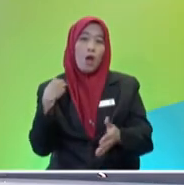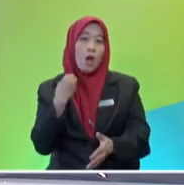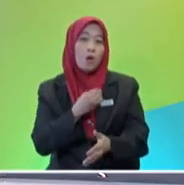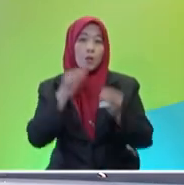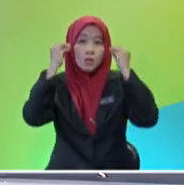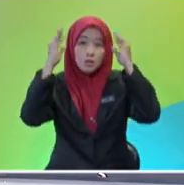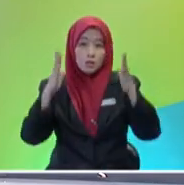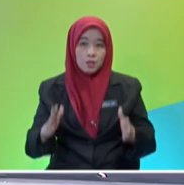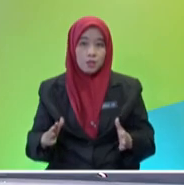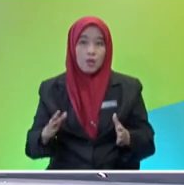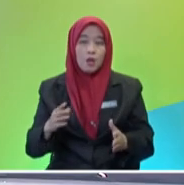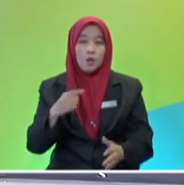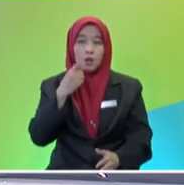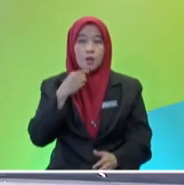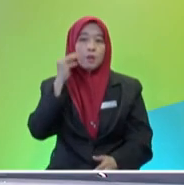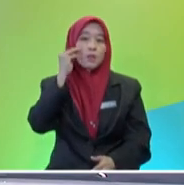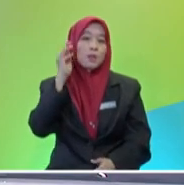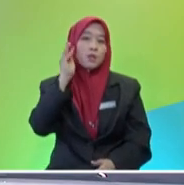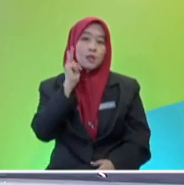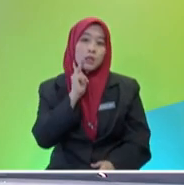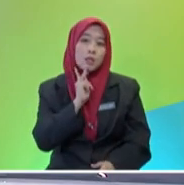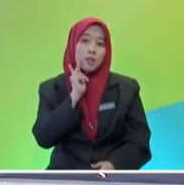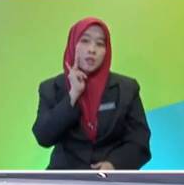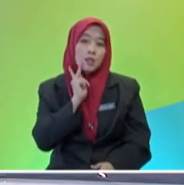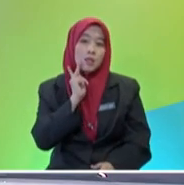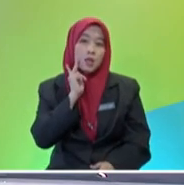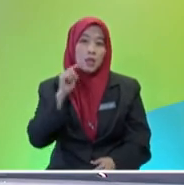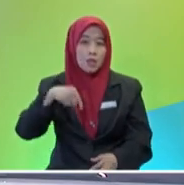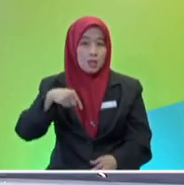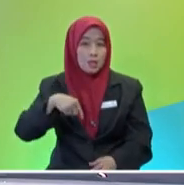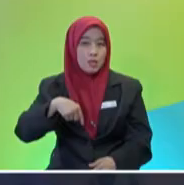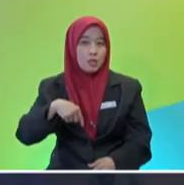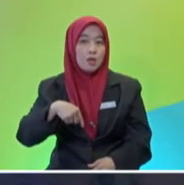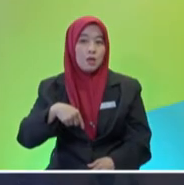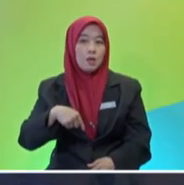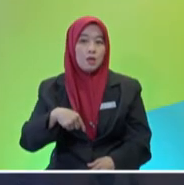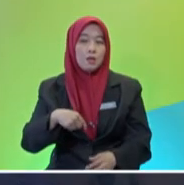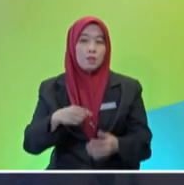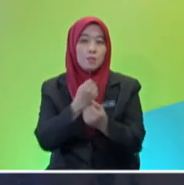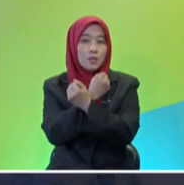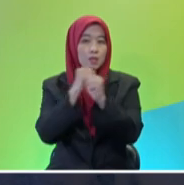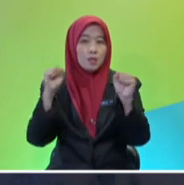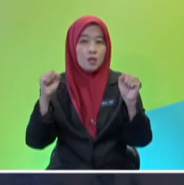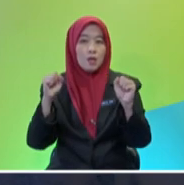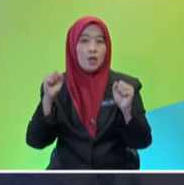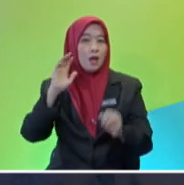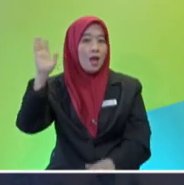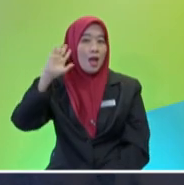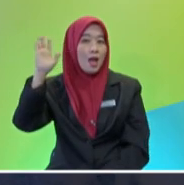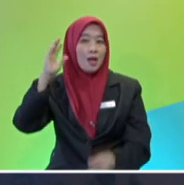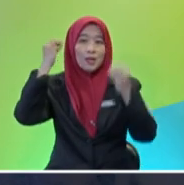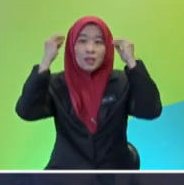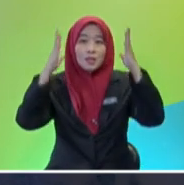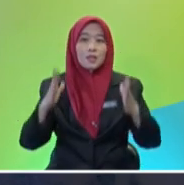is Miss Krishna Vali, anak perempuan Krishna here in the studio already. Hi, teacher Krishna.